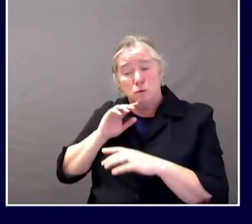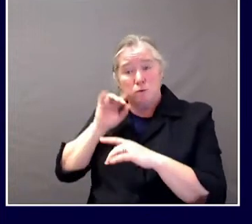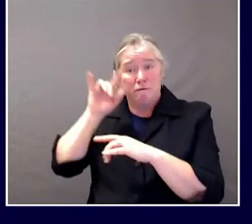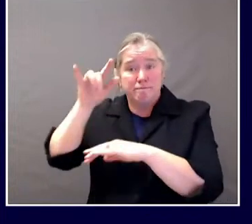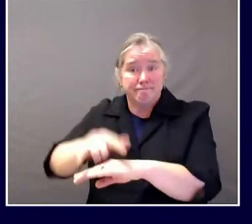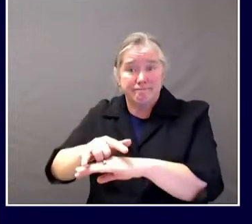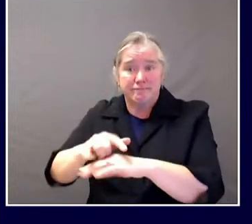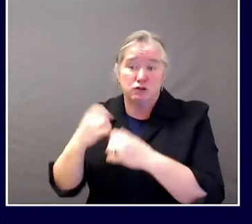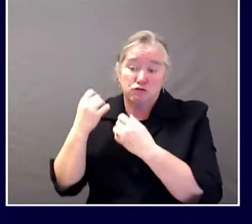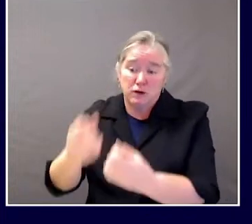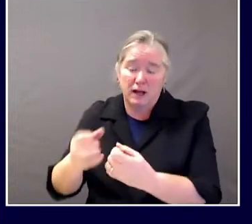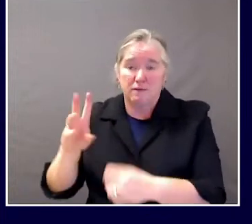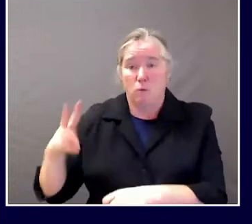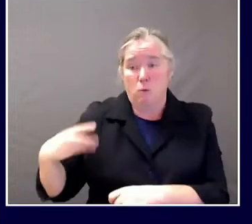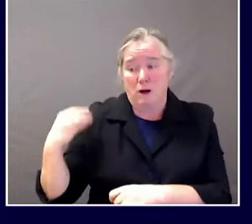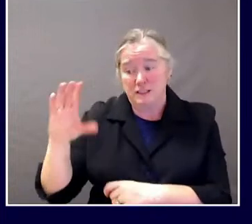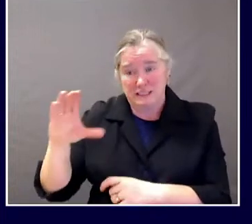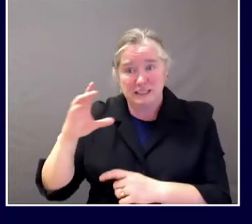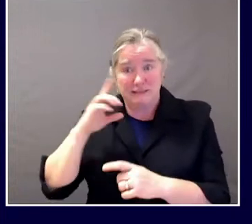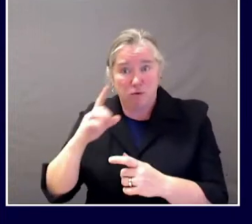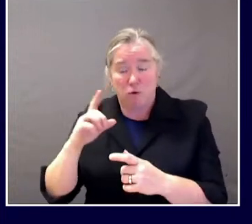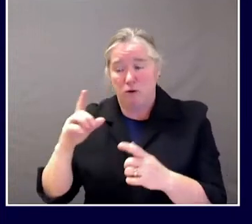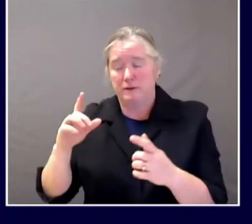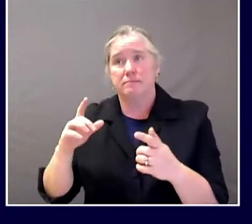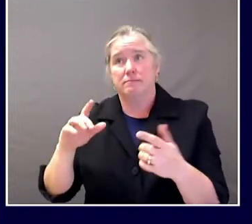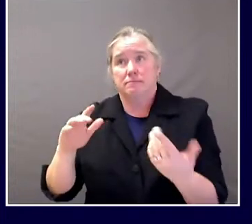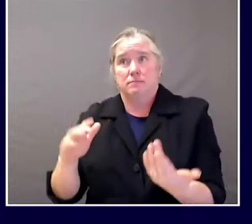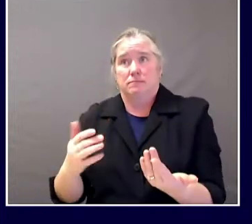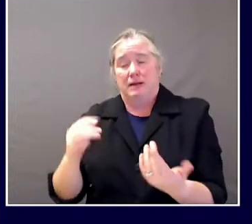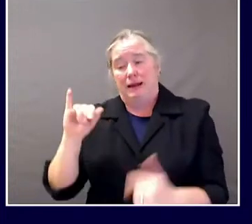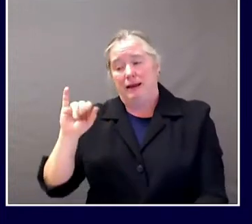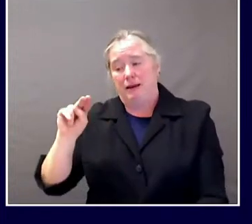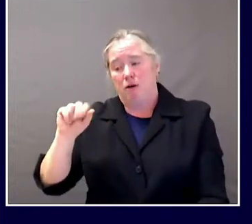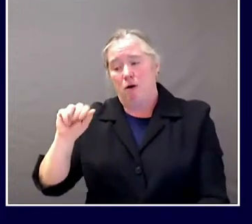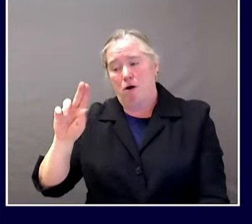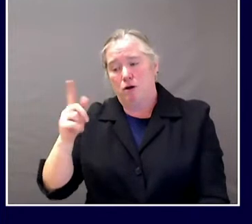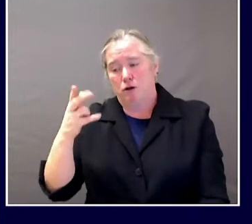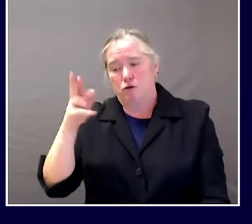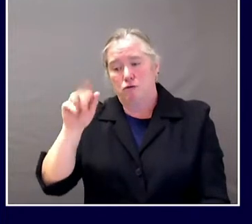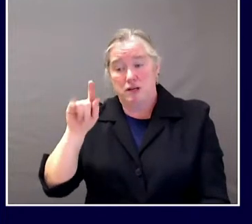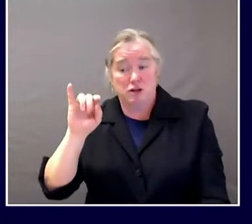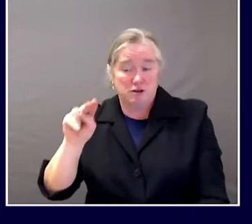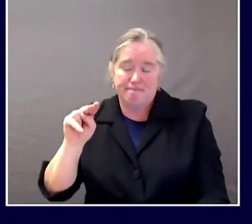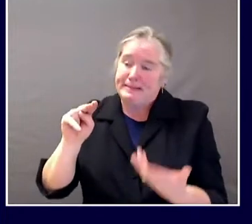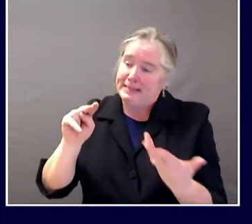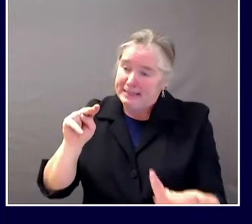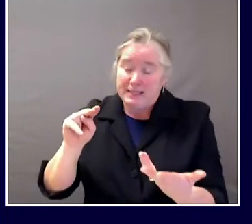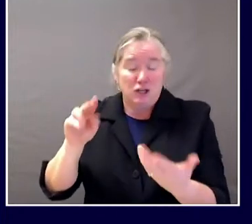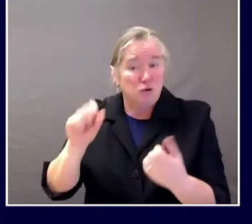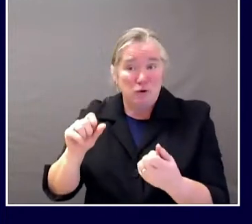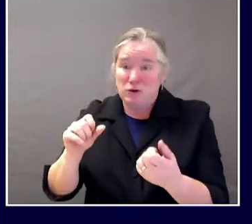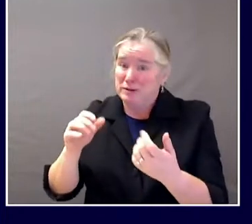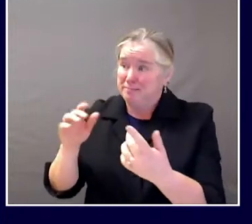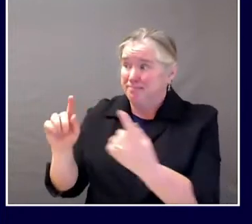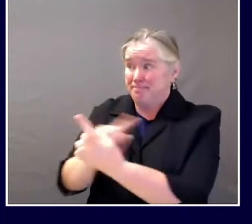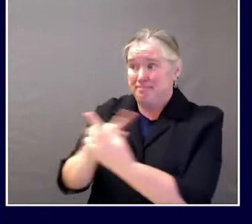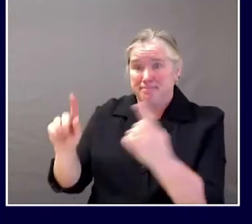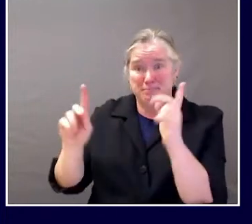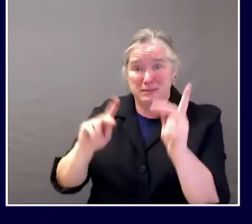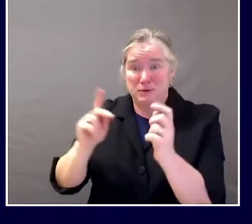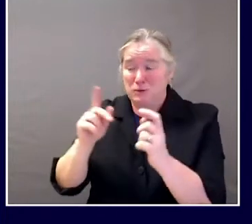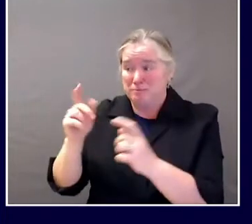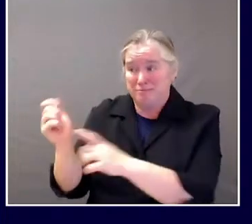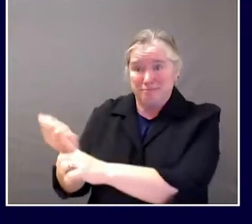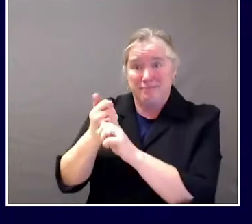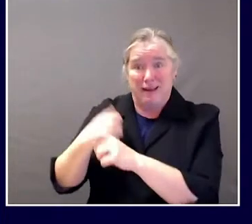those events could absolutely come into contact with someone with COVID-19. You can't let down your guard